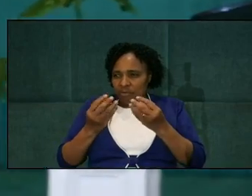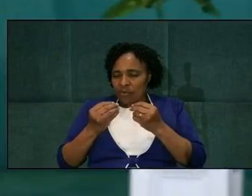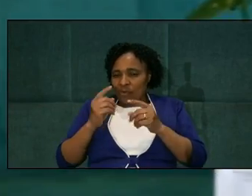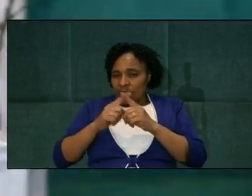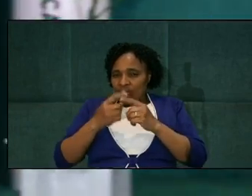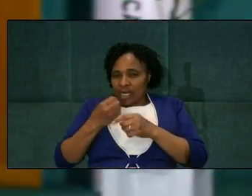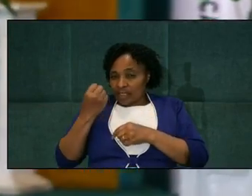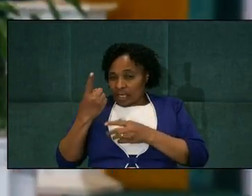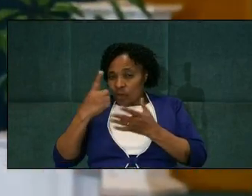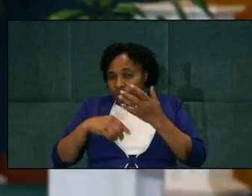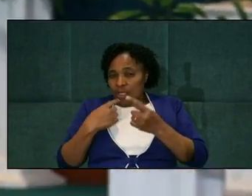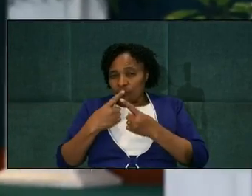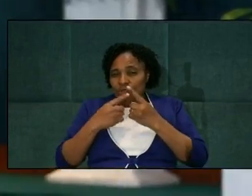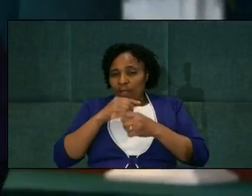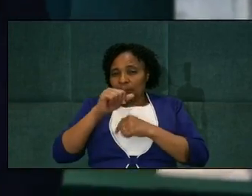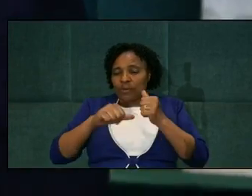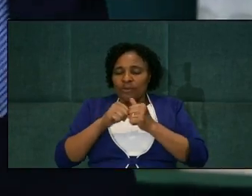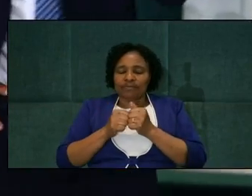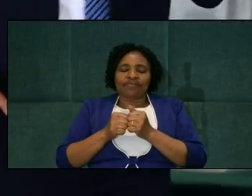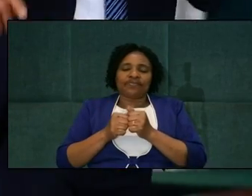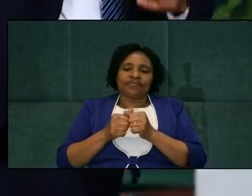understand what I'm talking about.